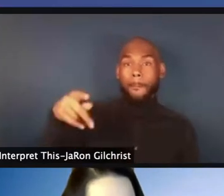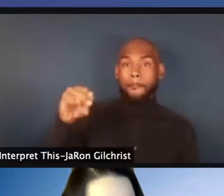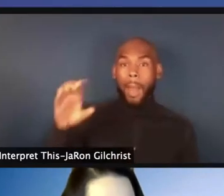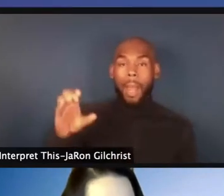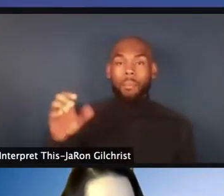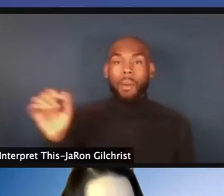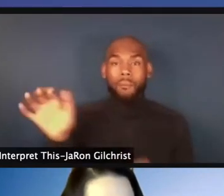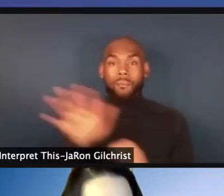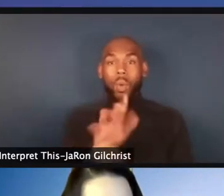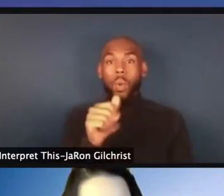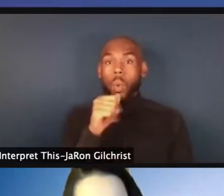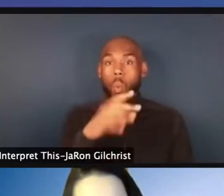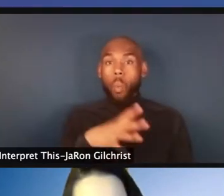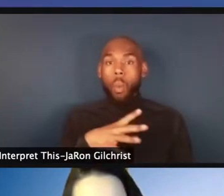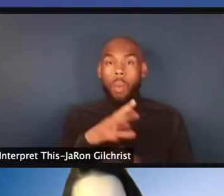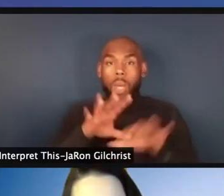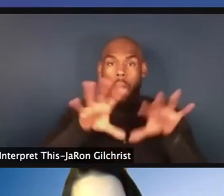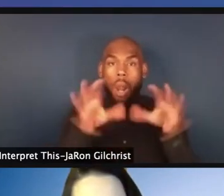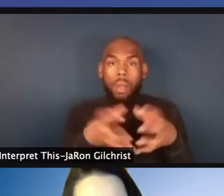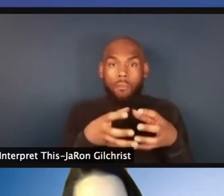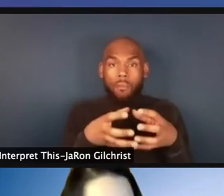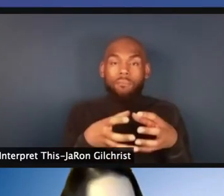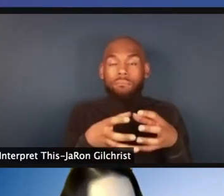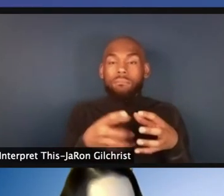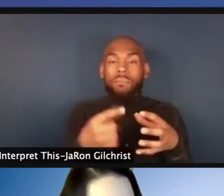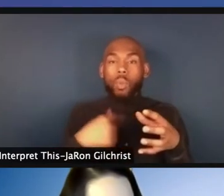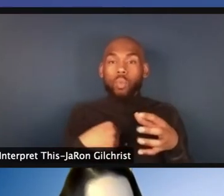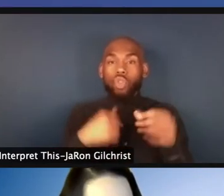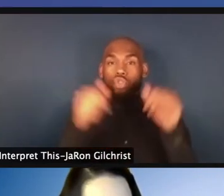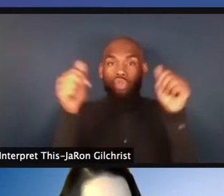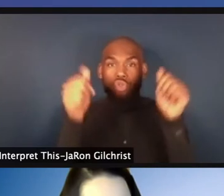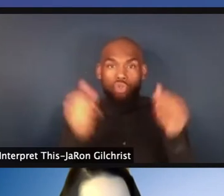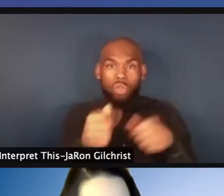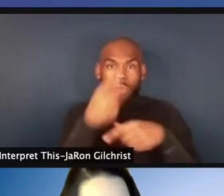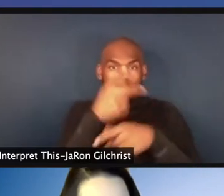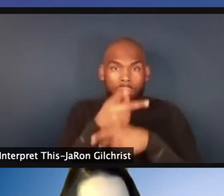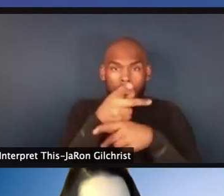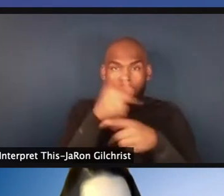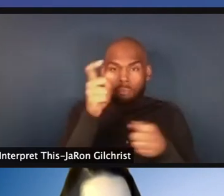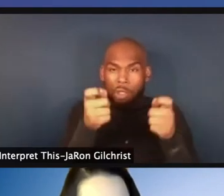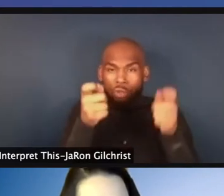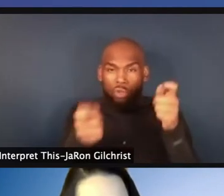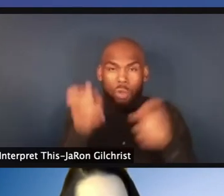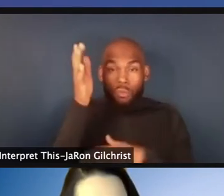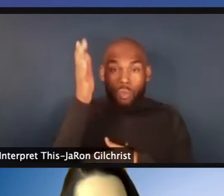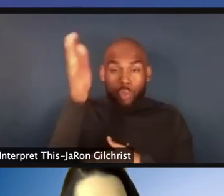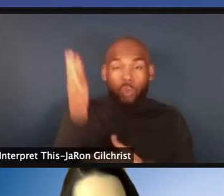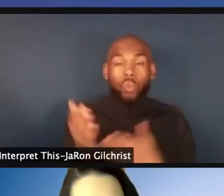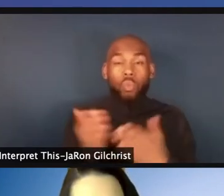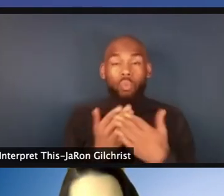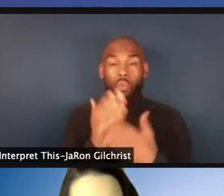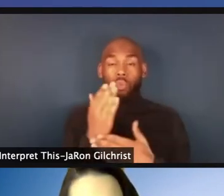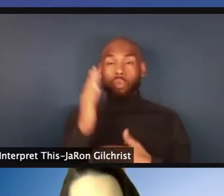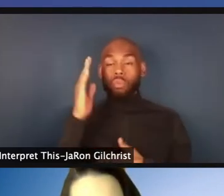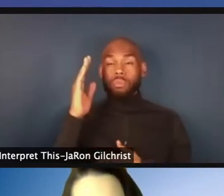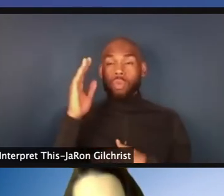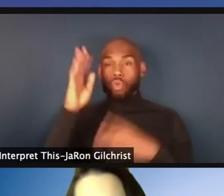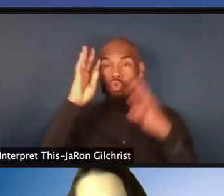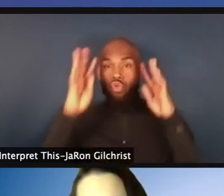artist collective. We shape, steward, and seed a just future through creative practice,